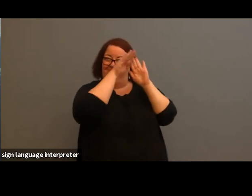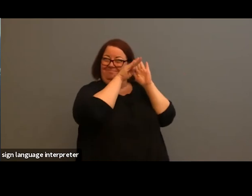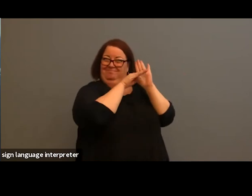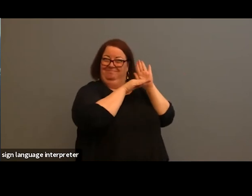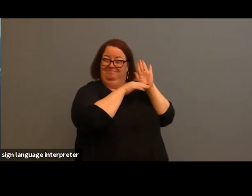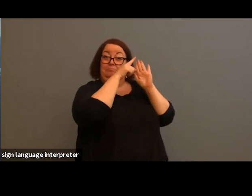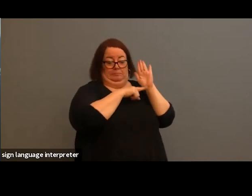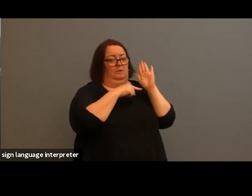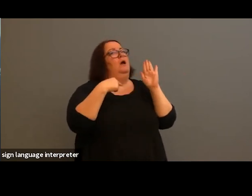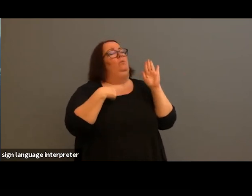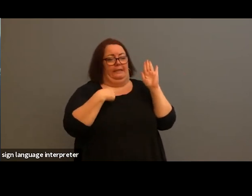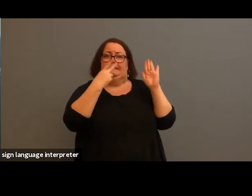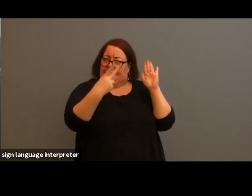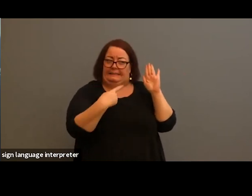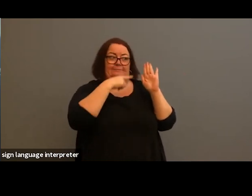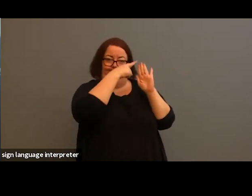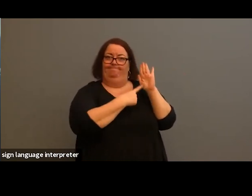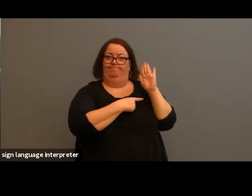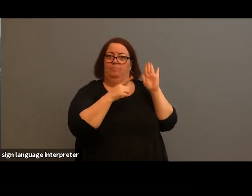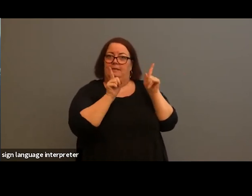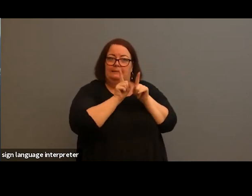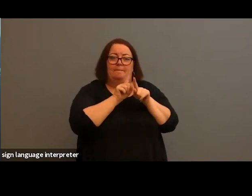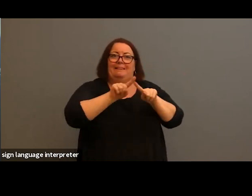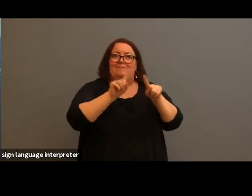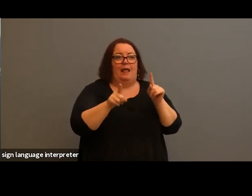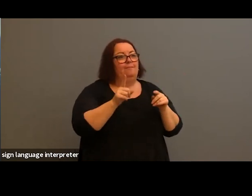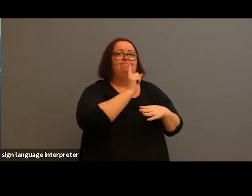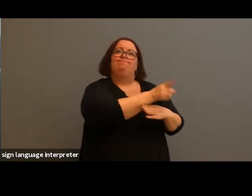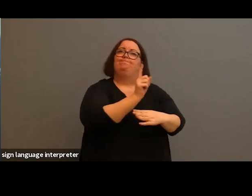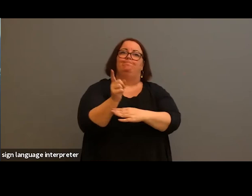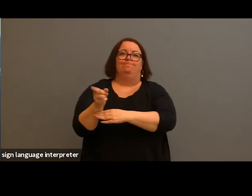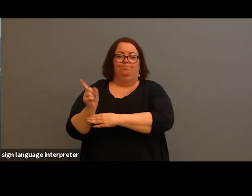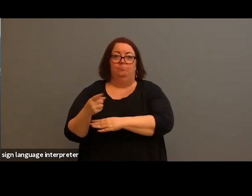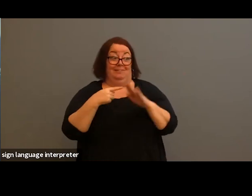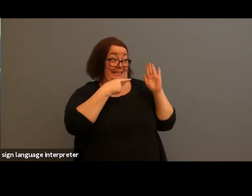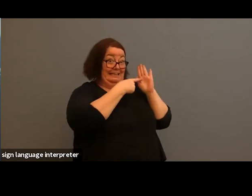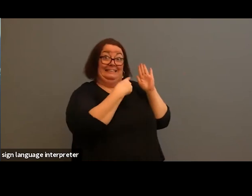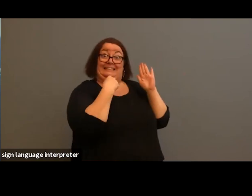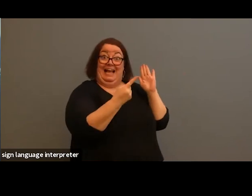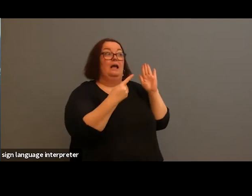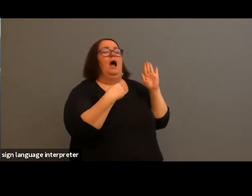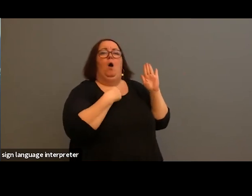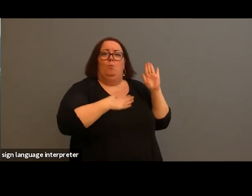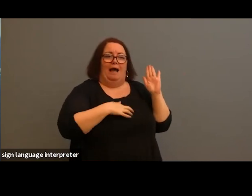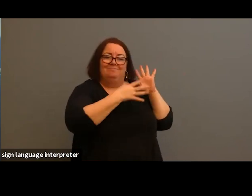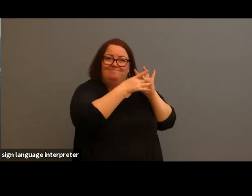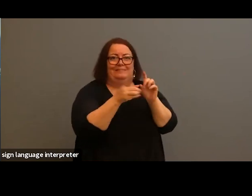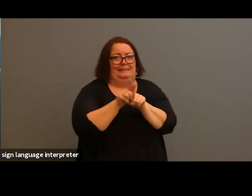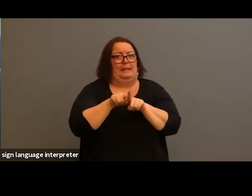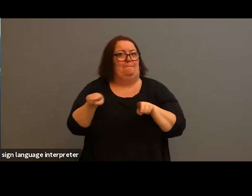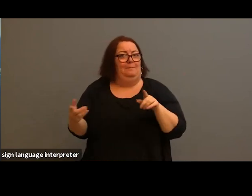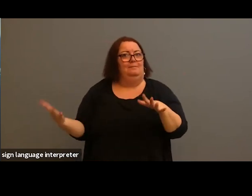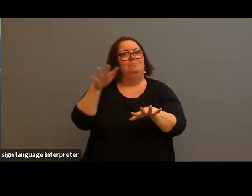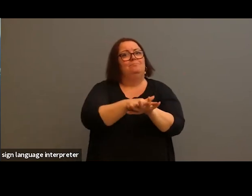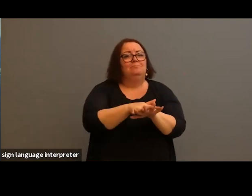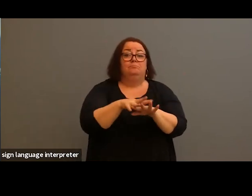public procurement directive, to ensure that any thing that governments, that public authorities